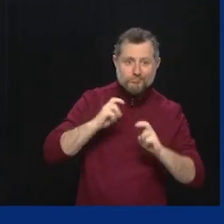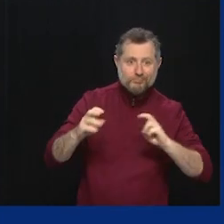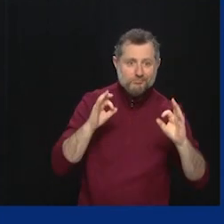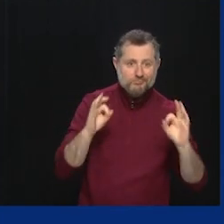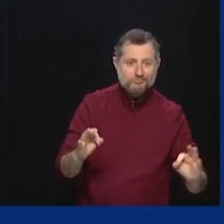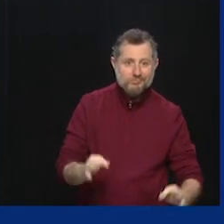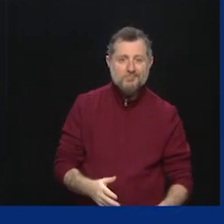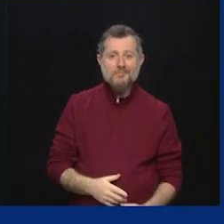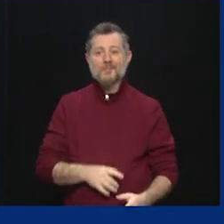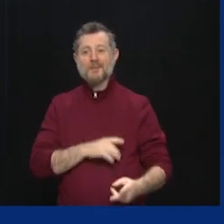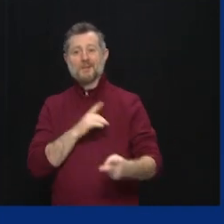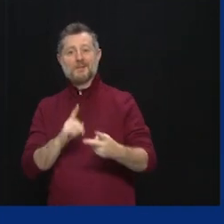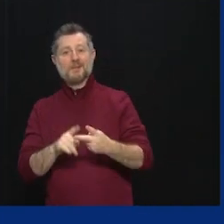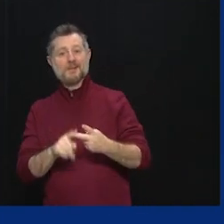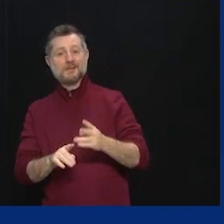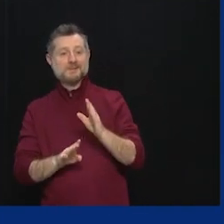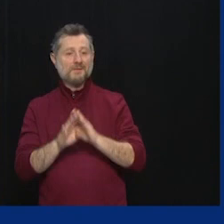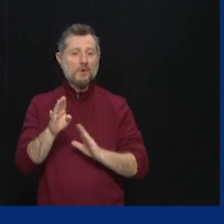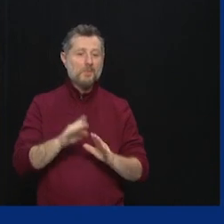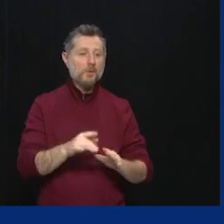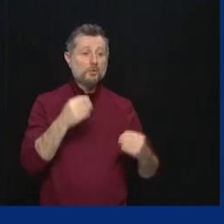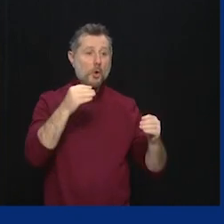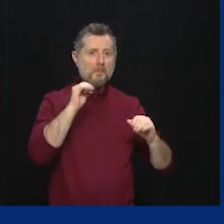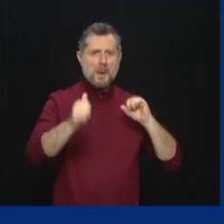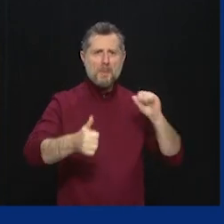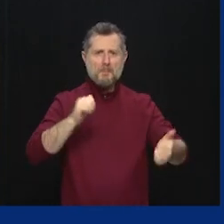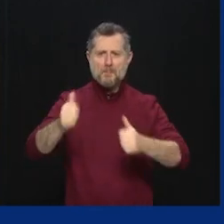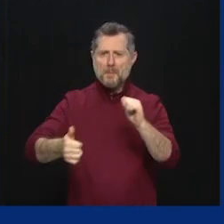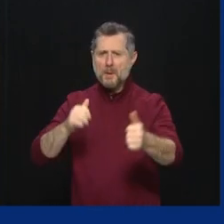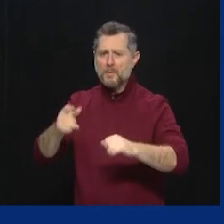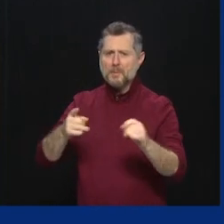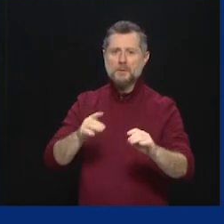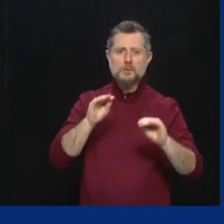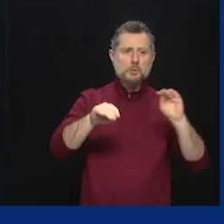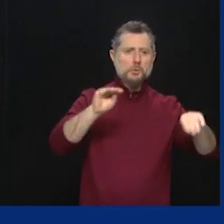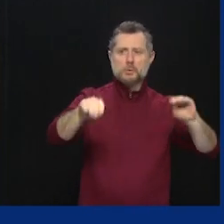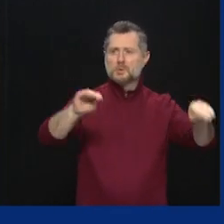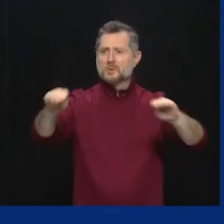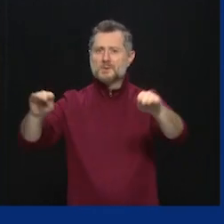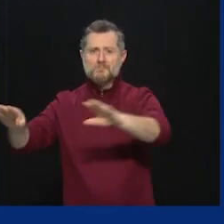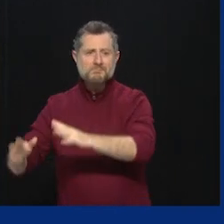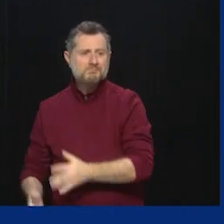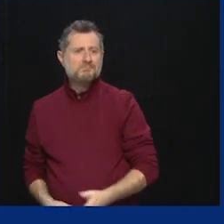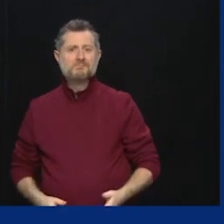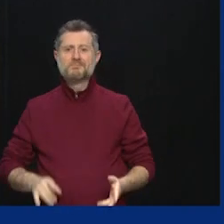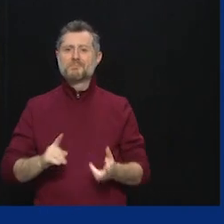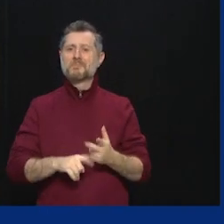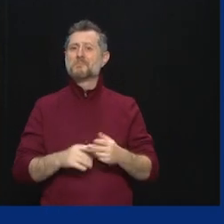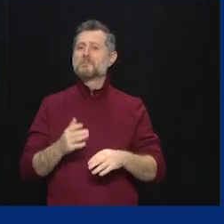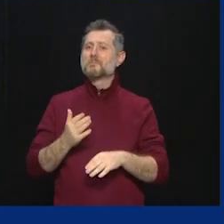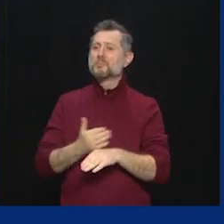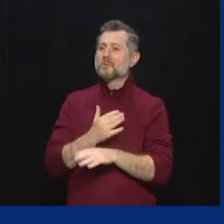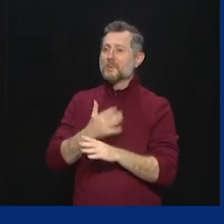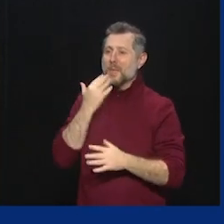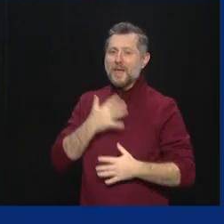Better development in stores and opportunities all around. Better entertainment, better